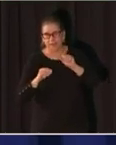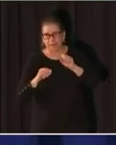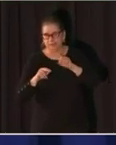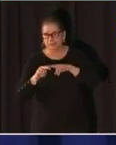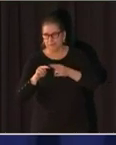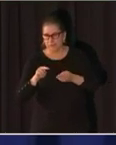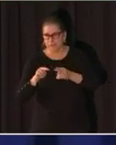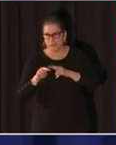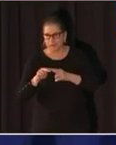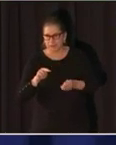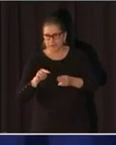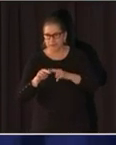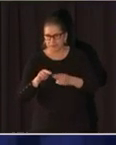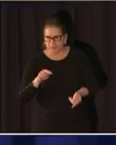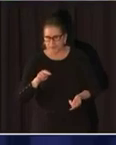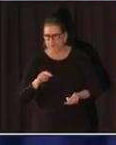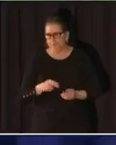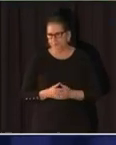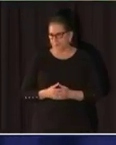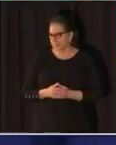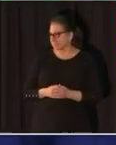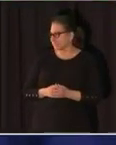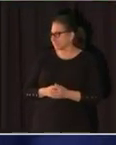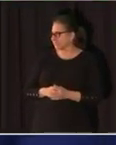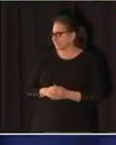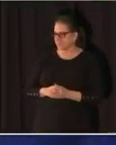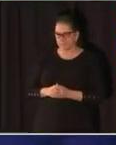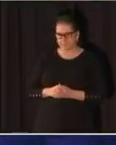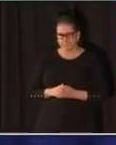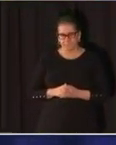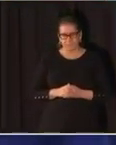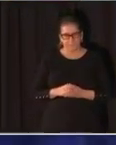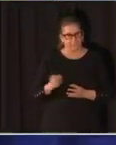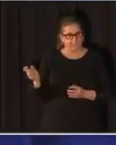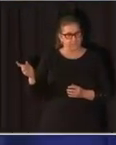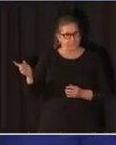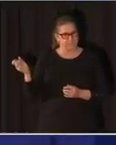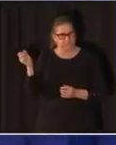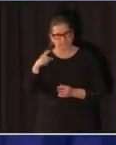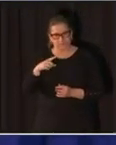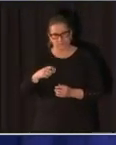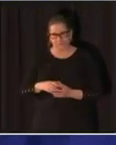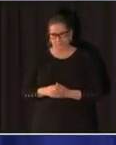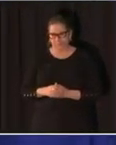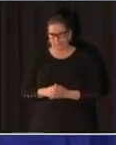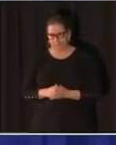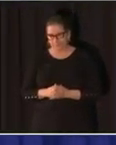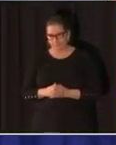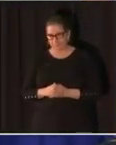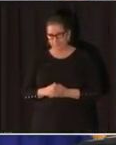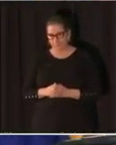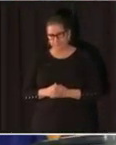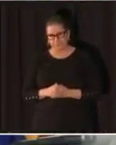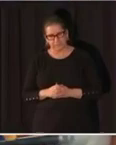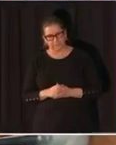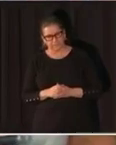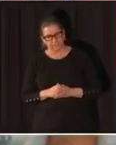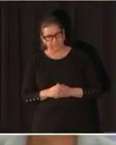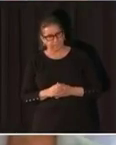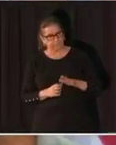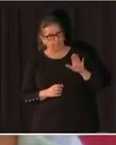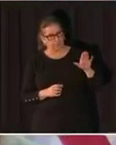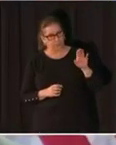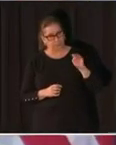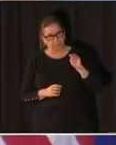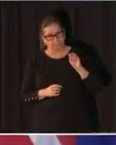Yes. Dr. Could I just follow up and ask why how your modeling might be different from others and why?